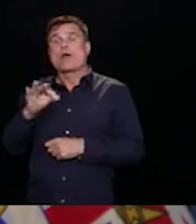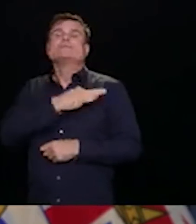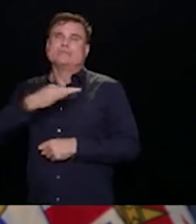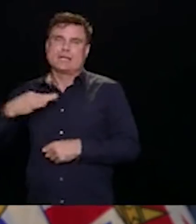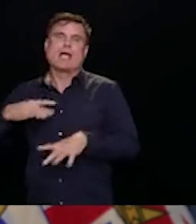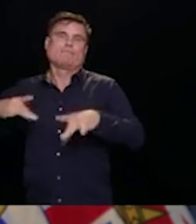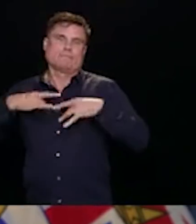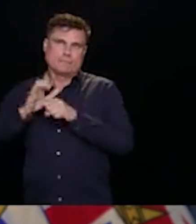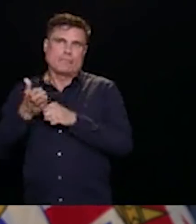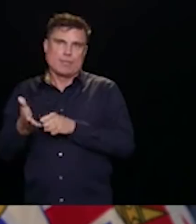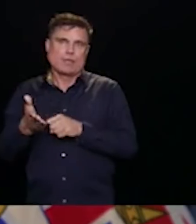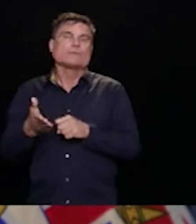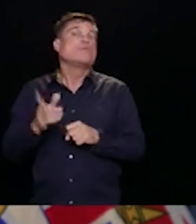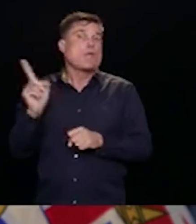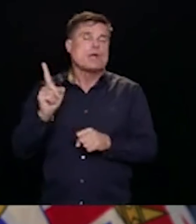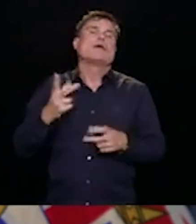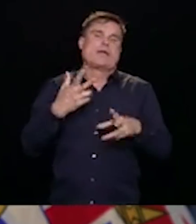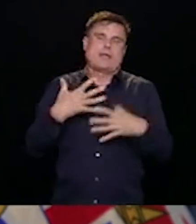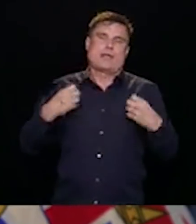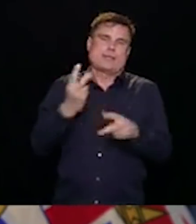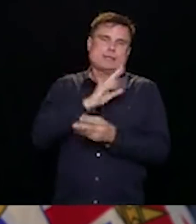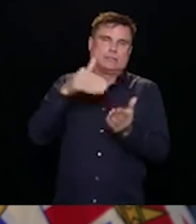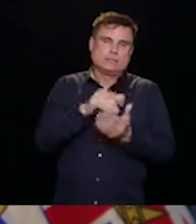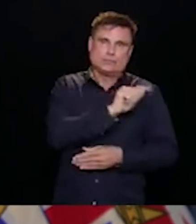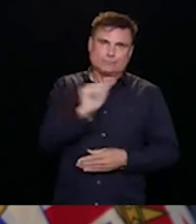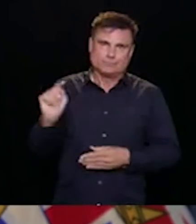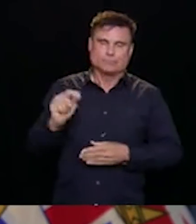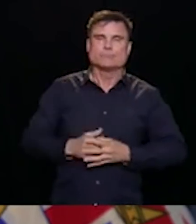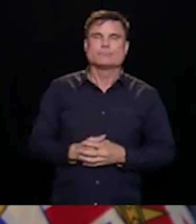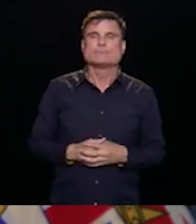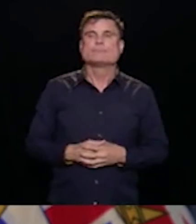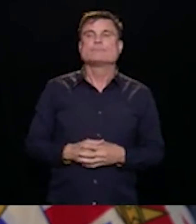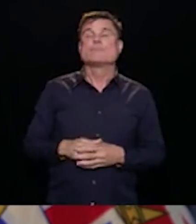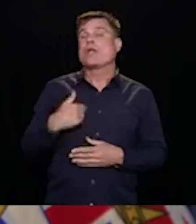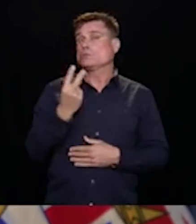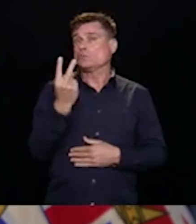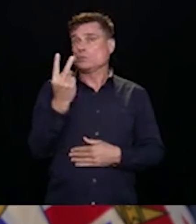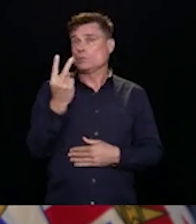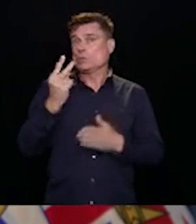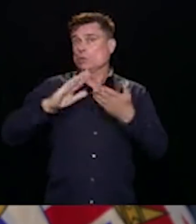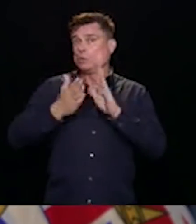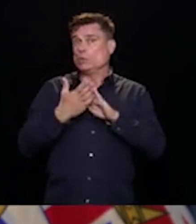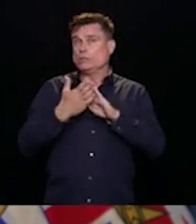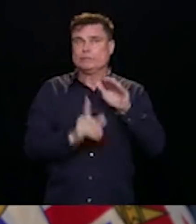affected. We also continue to monitor and support the 2 remaining community